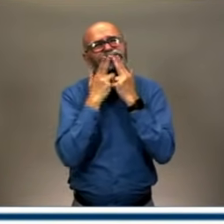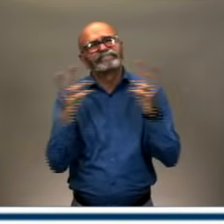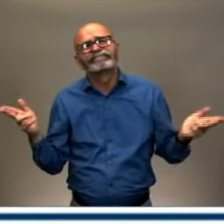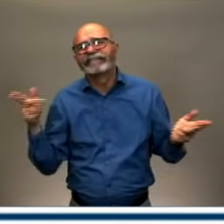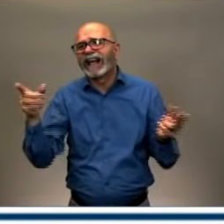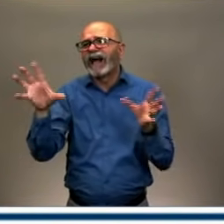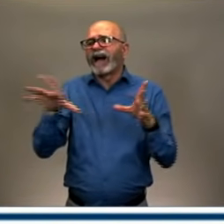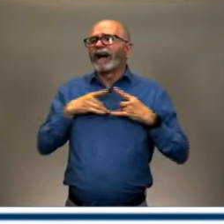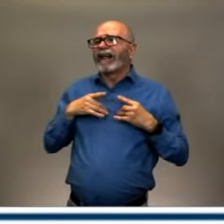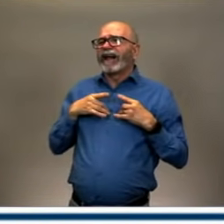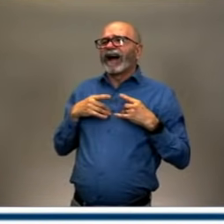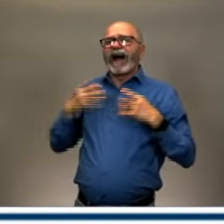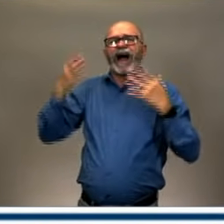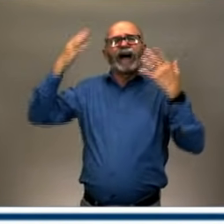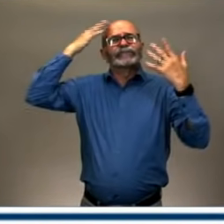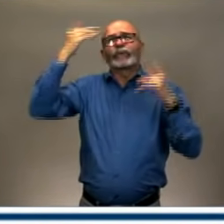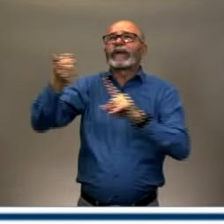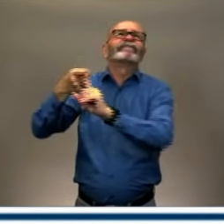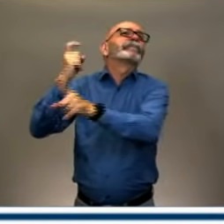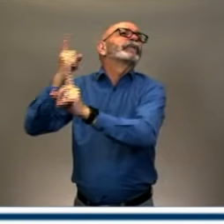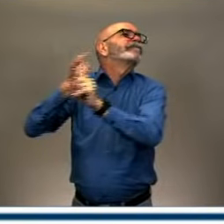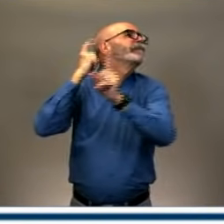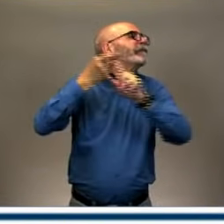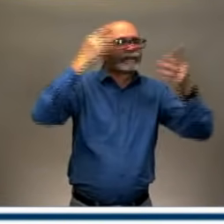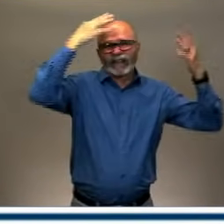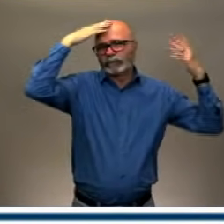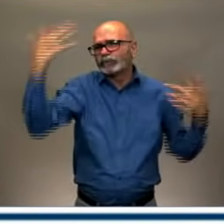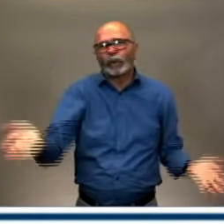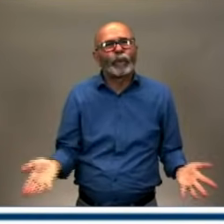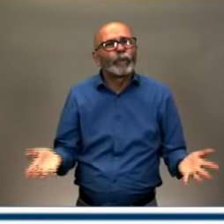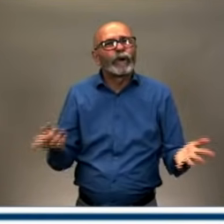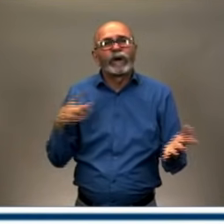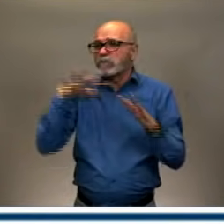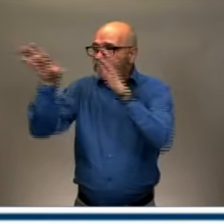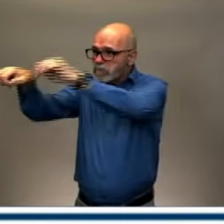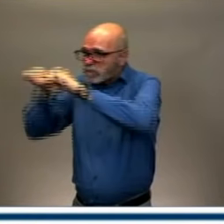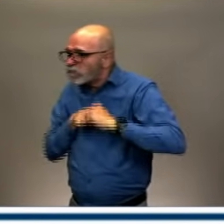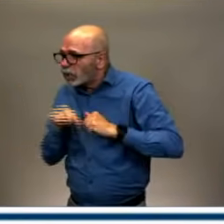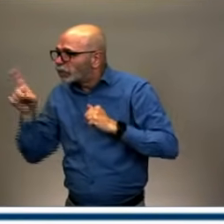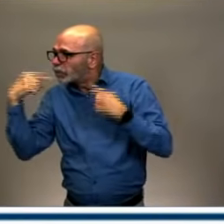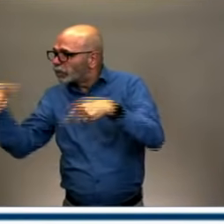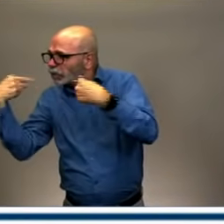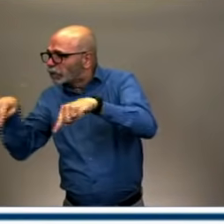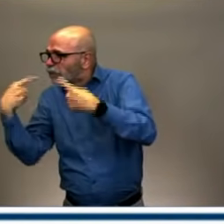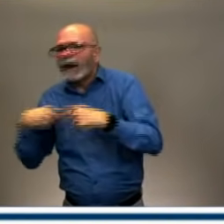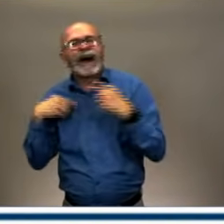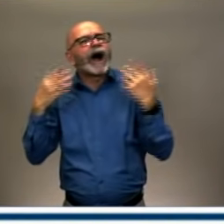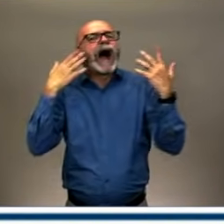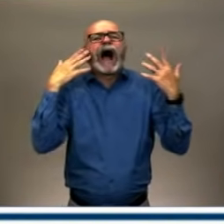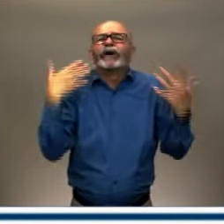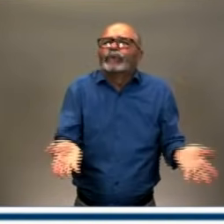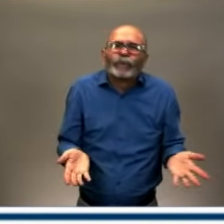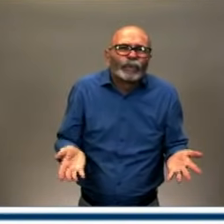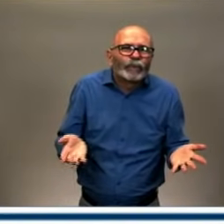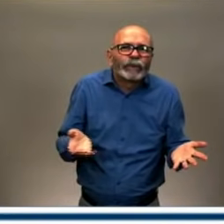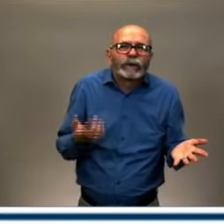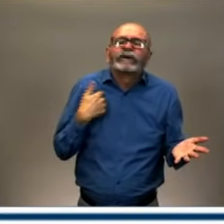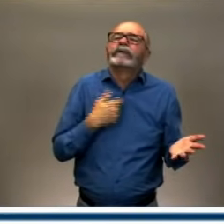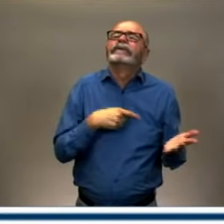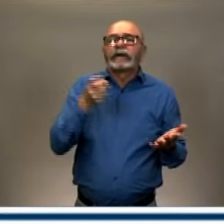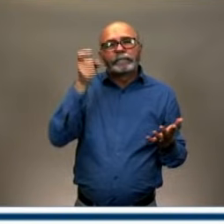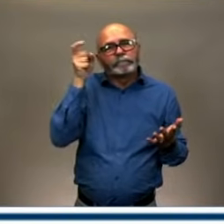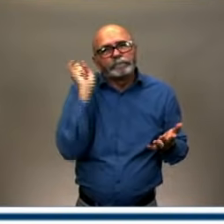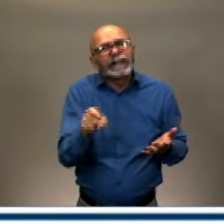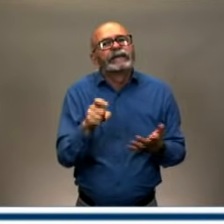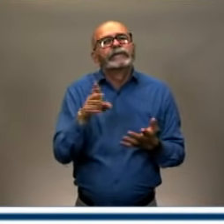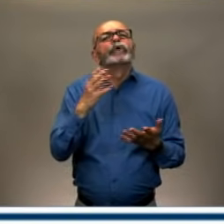as a contact. We don't know their story. And we need to be good to one another. So that's the energy I'm taking into 2021,